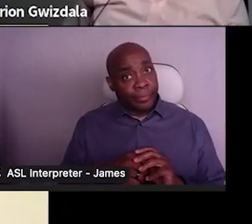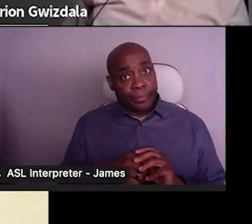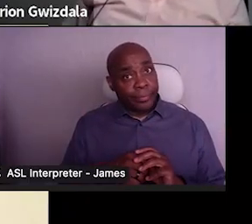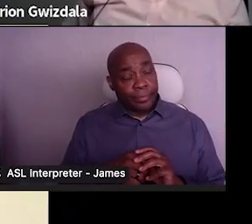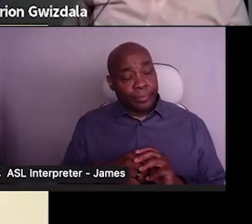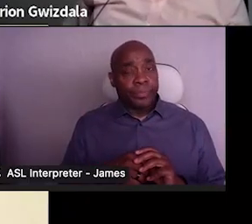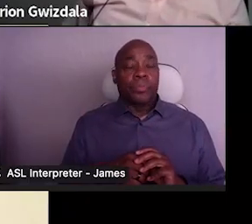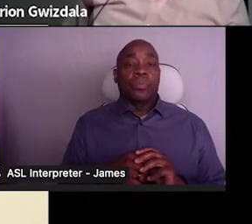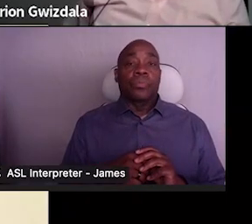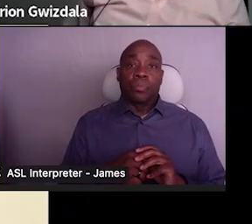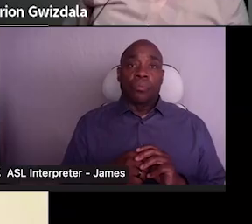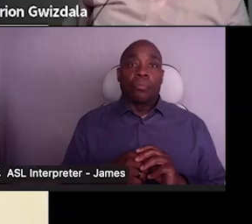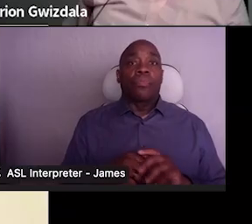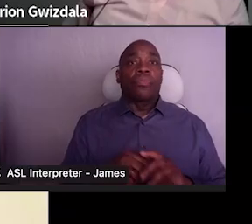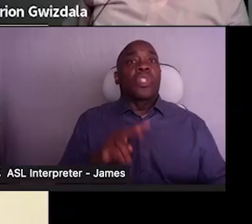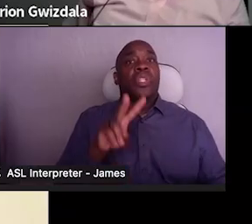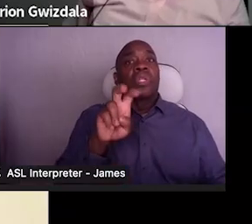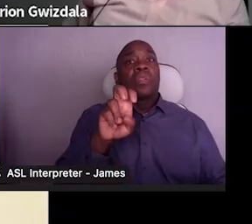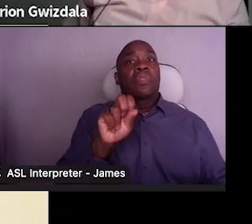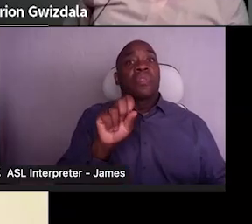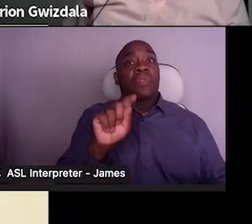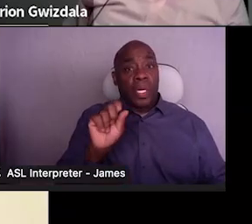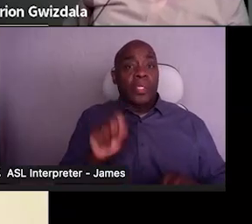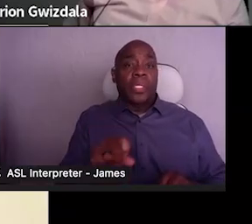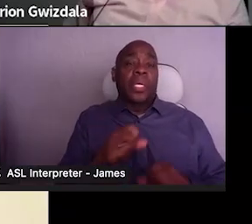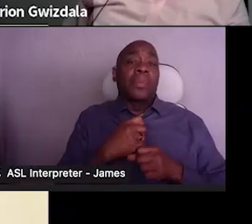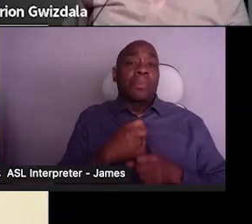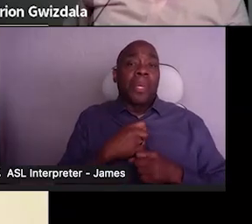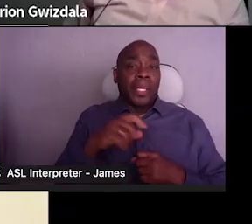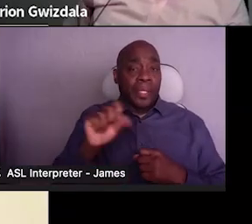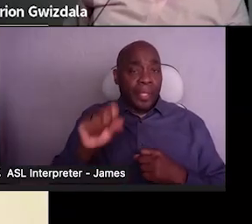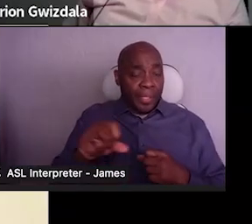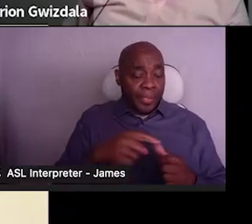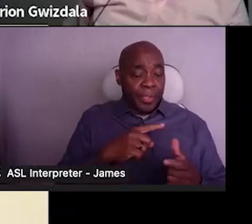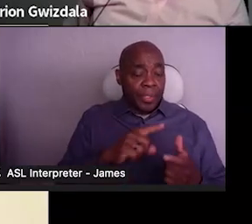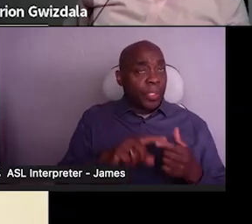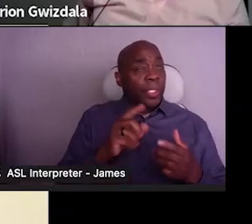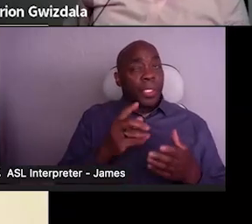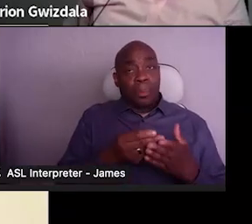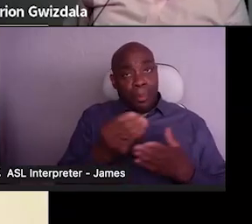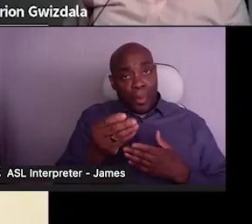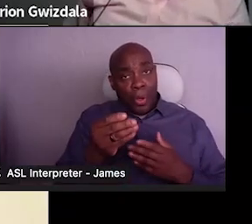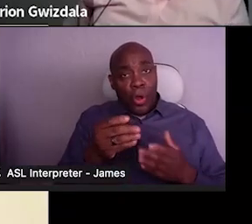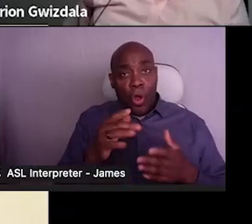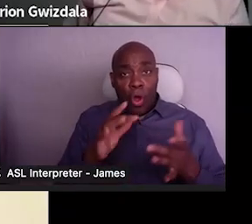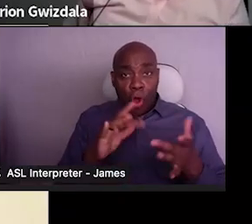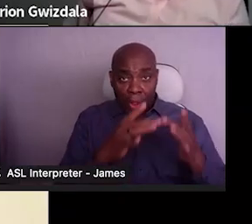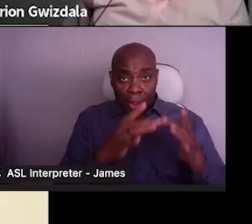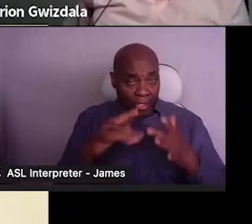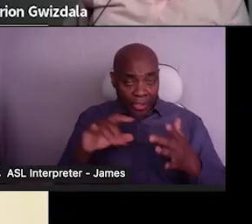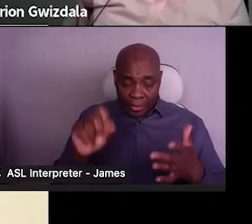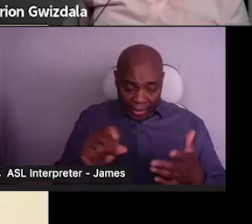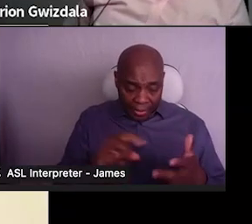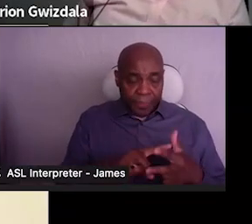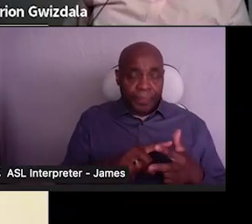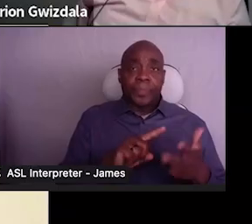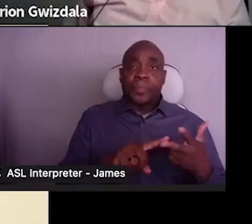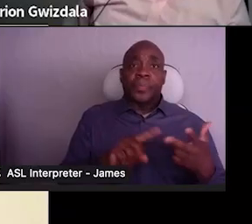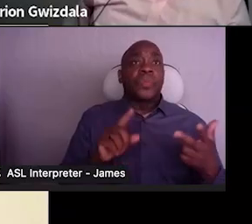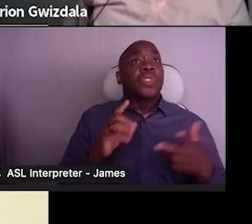later. Vests can be made. They can be purchased